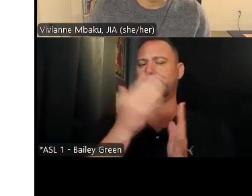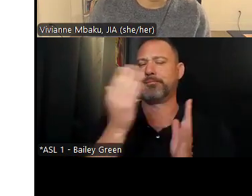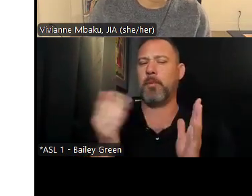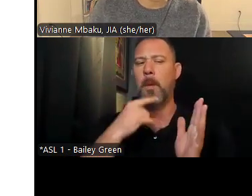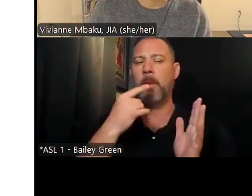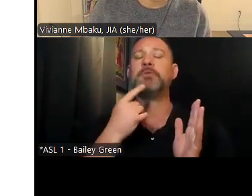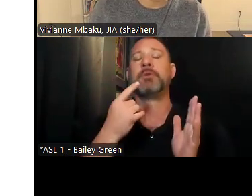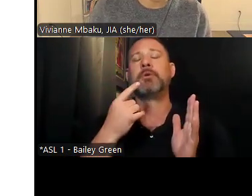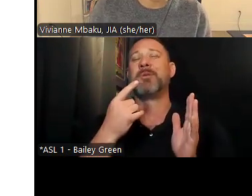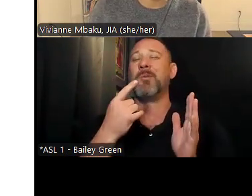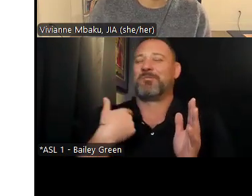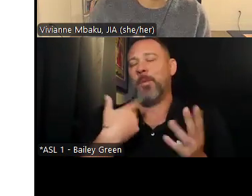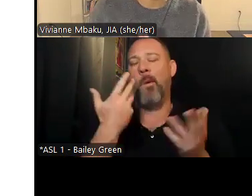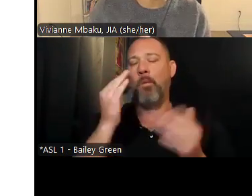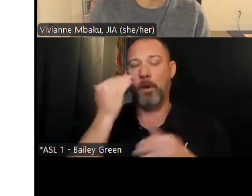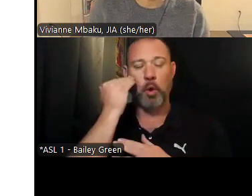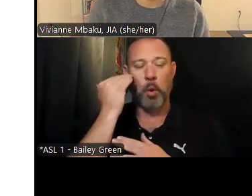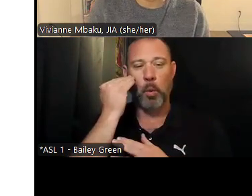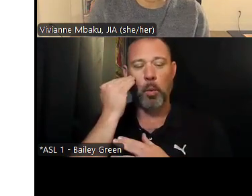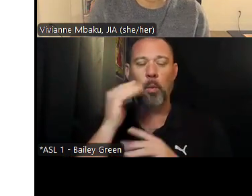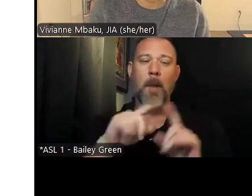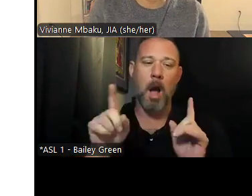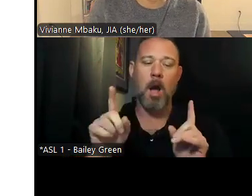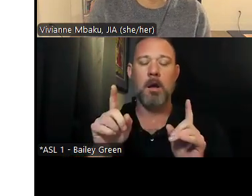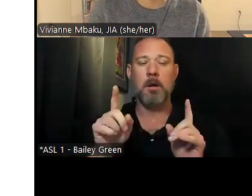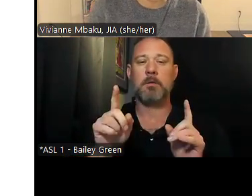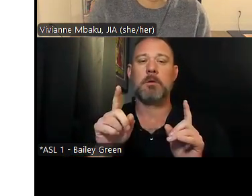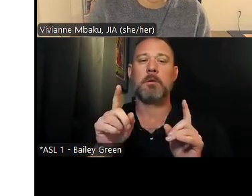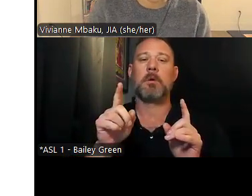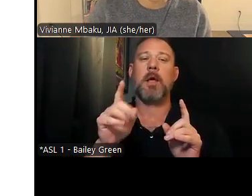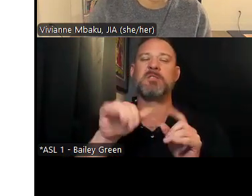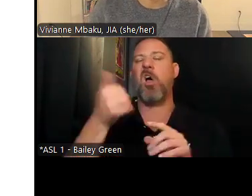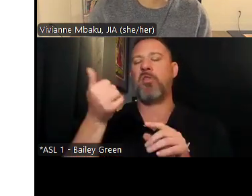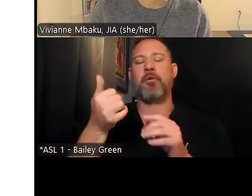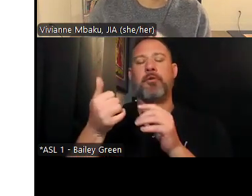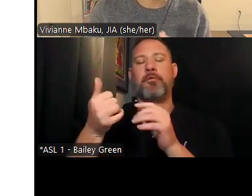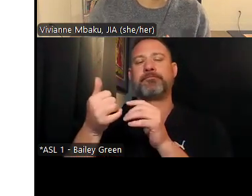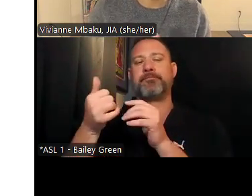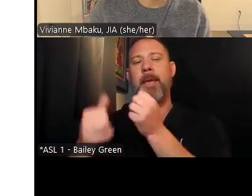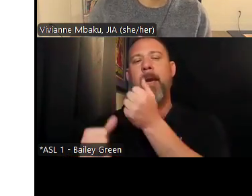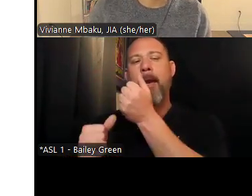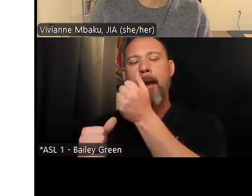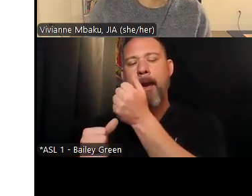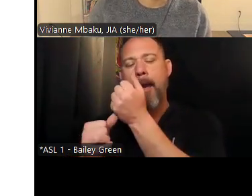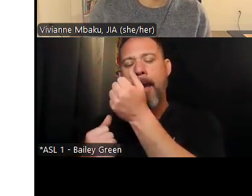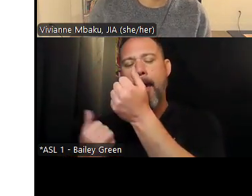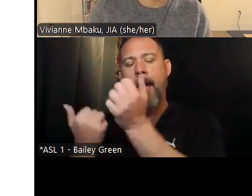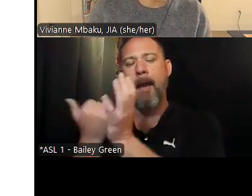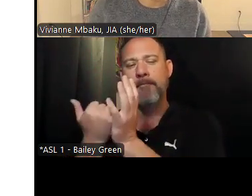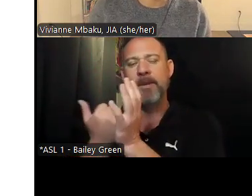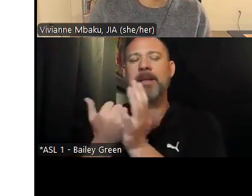we already know. And we also know as elder justice advocates, the risks of abuse